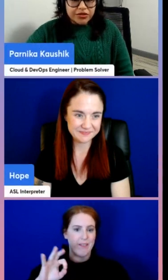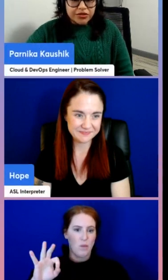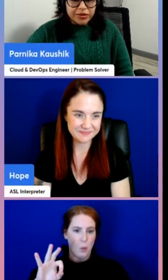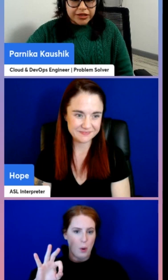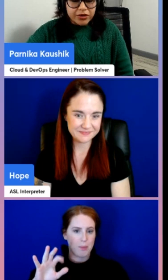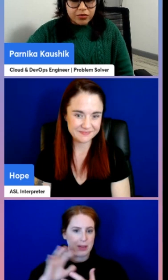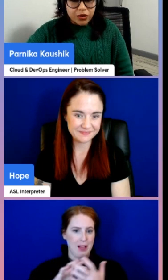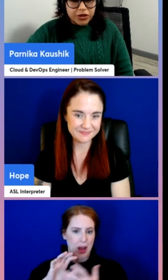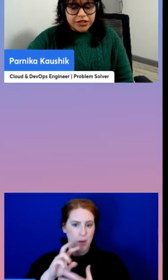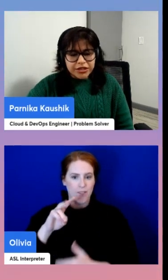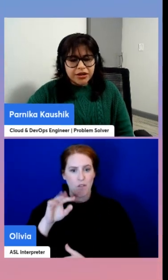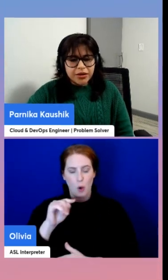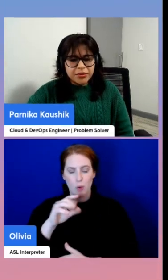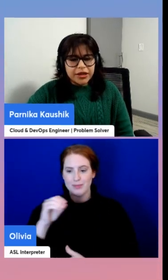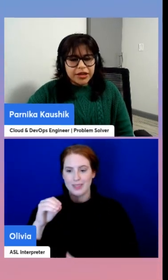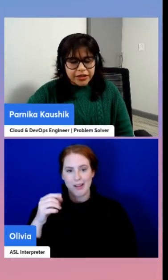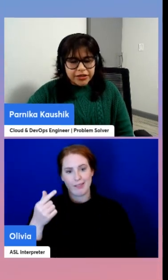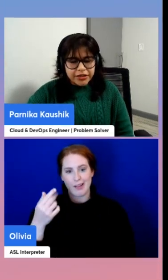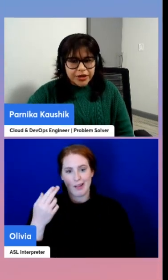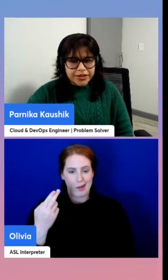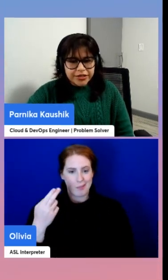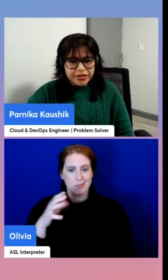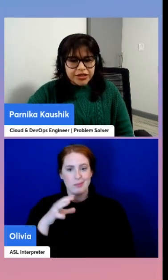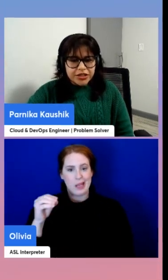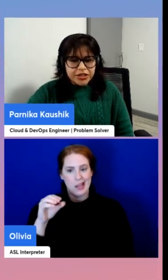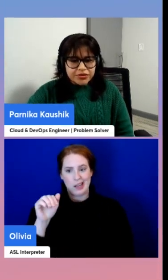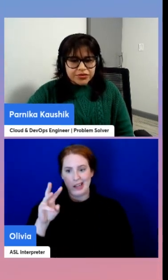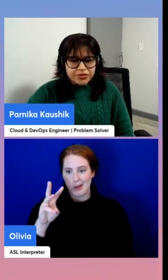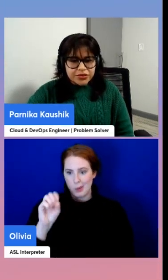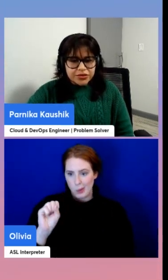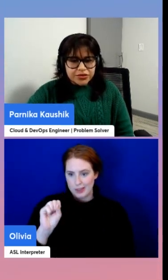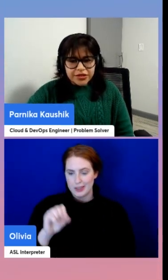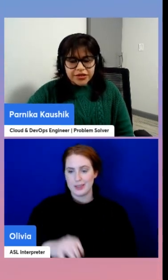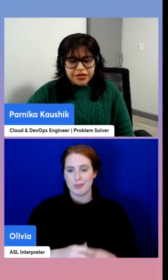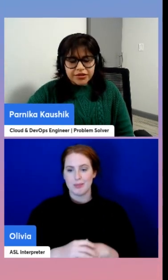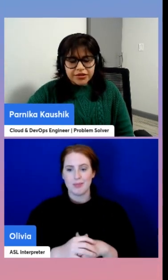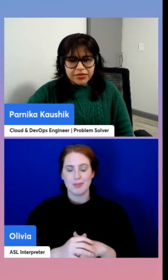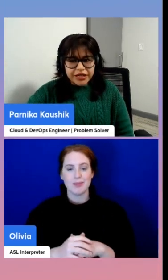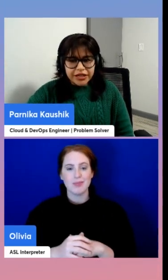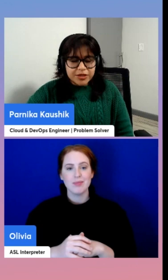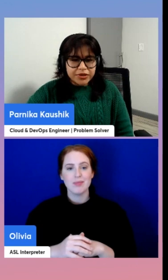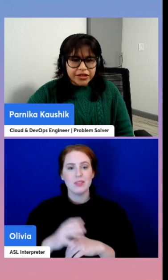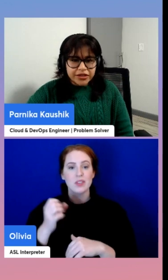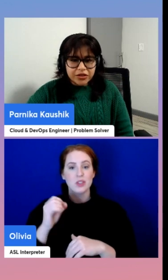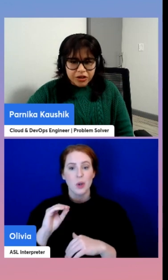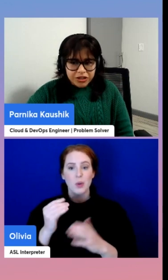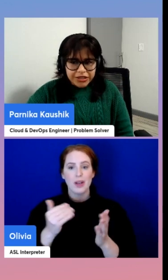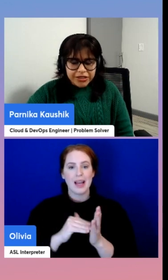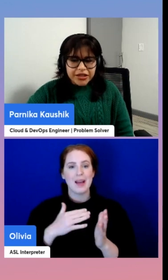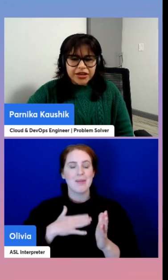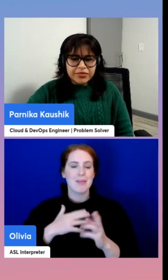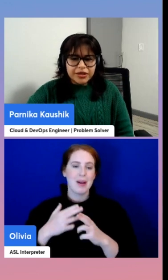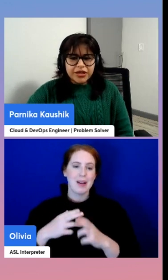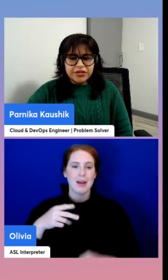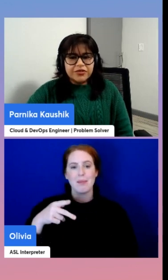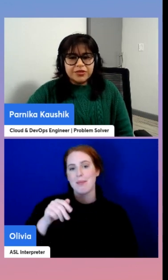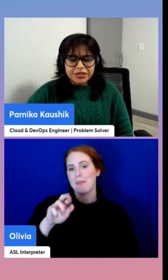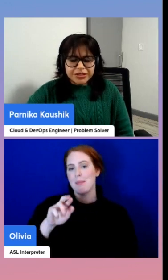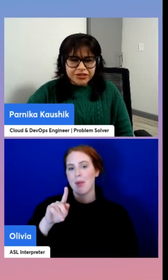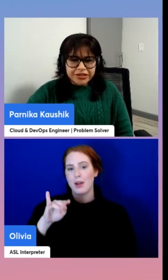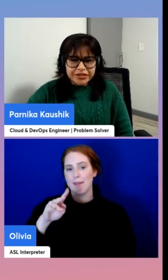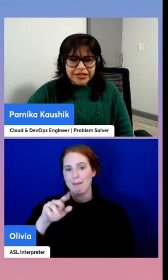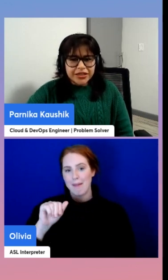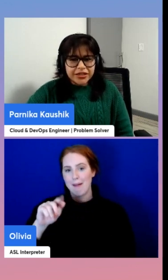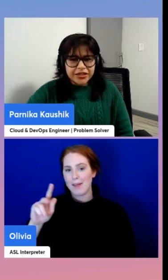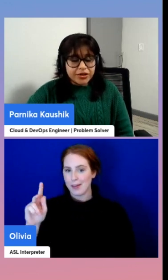tools are Terraform Cloud, Vault, GitHub, and AWS. To reiterate, my name is Varnika Kaushik. I'm a cloud and